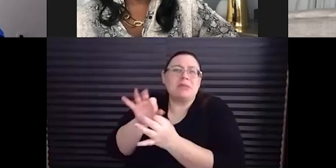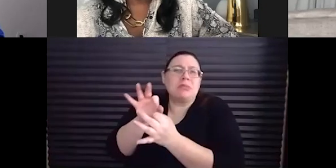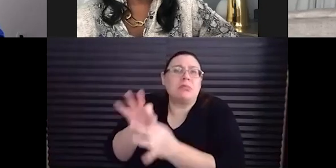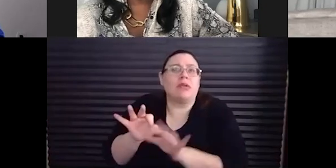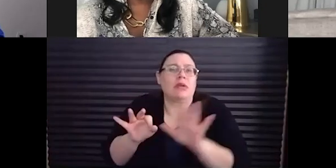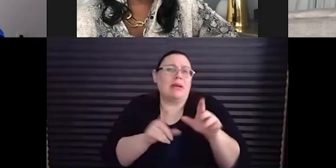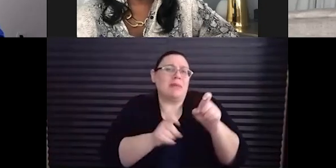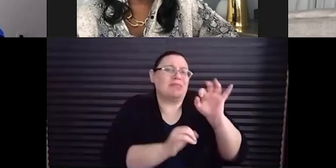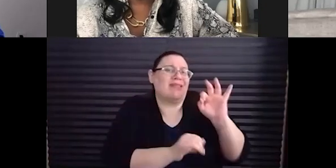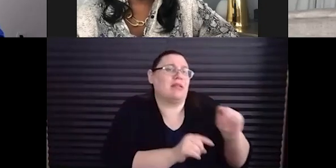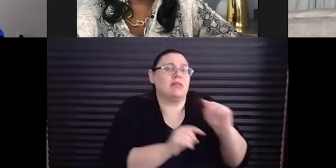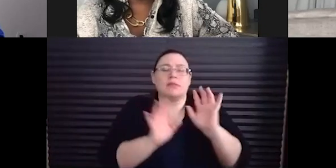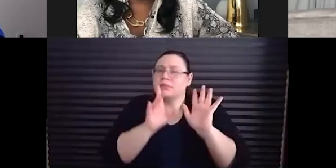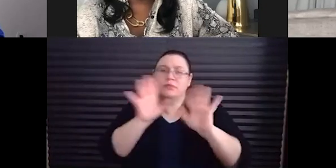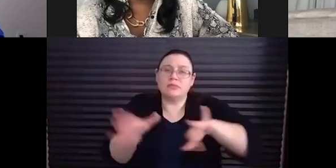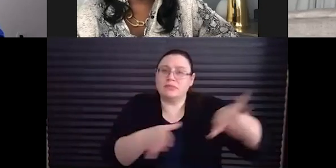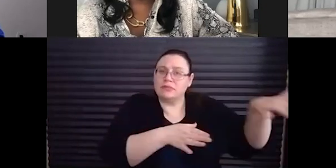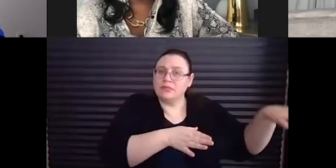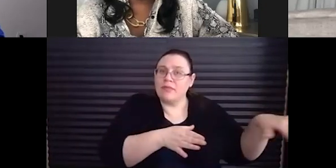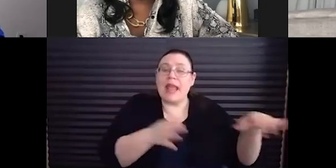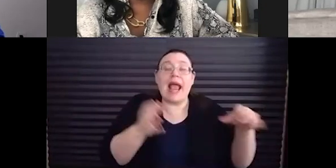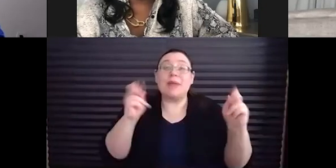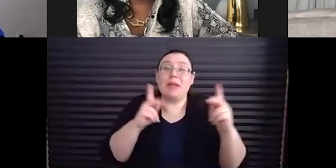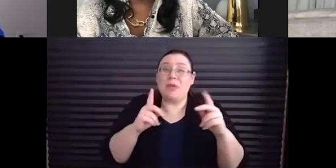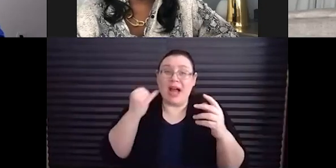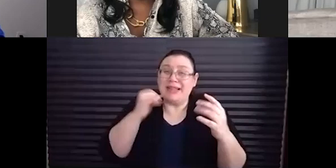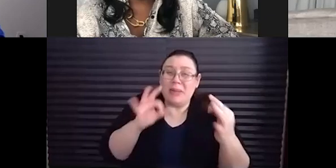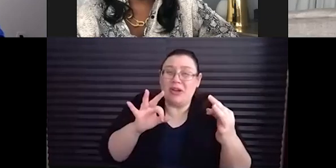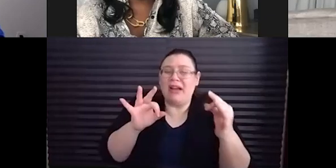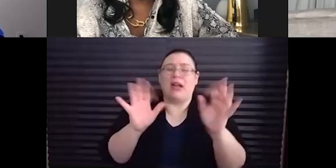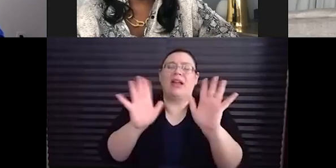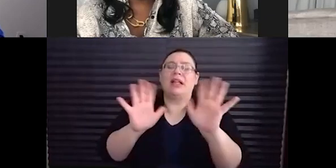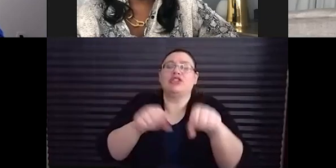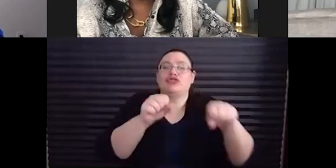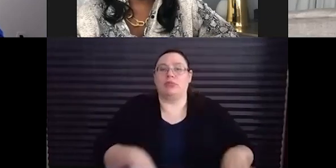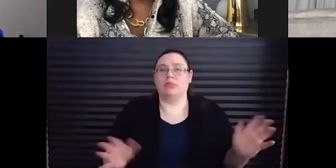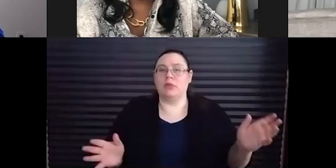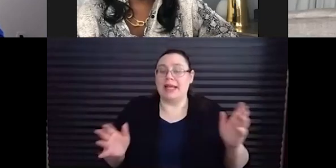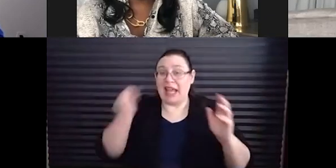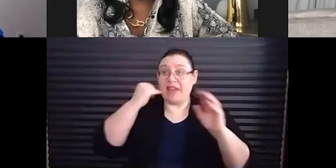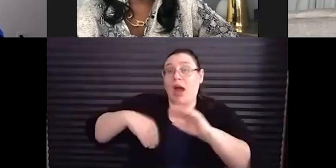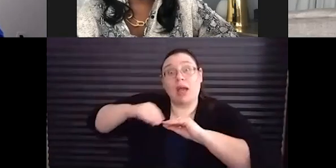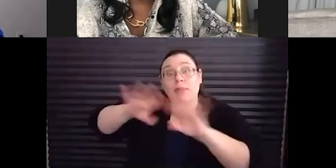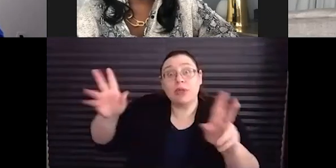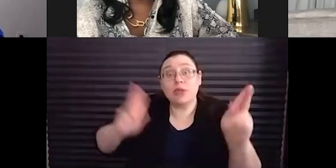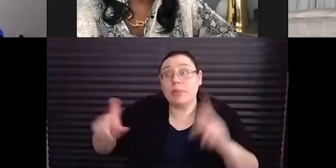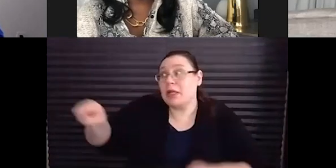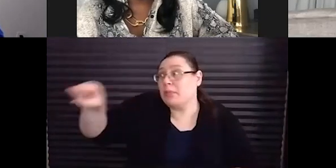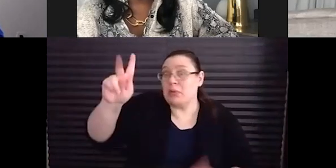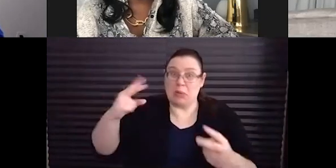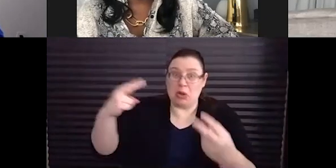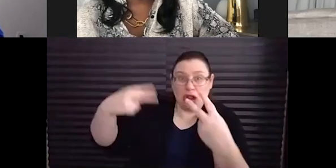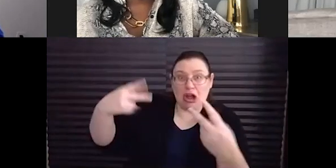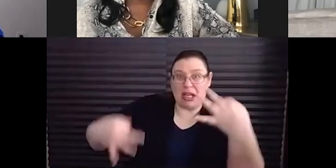be this way. And I think a lot of people just stop because of that. People just feel like, oh man, if I put this out into the world and people are going to judge it, they're